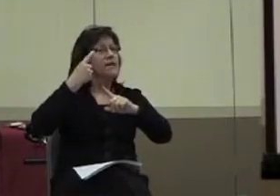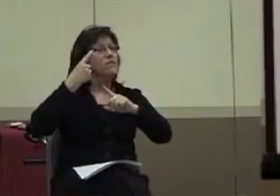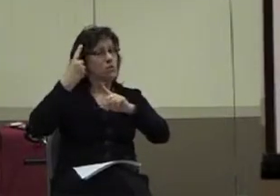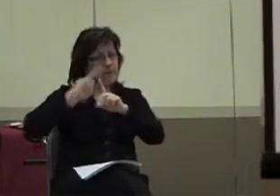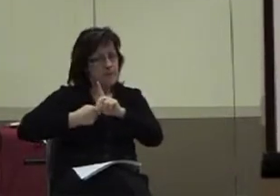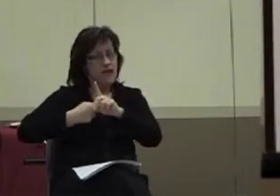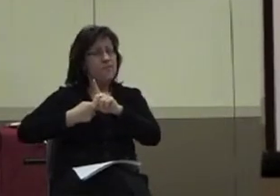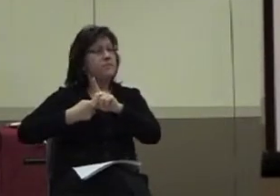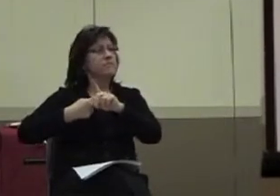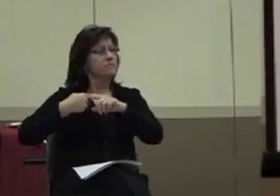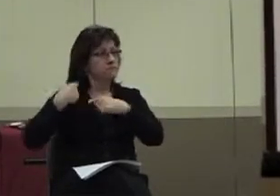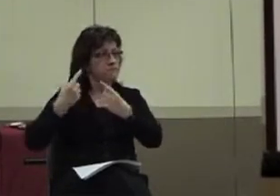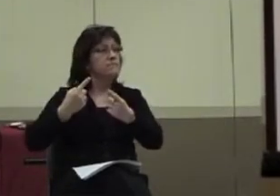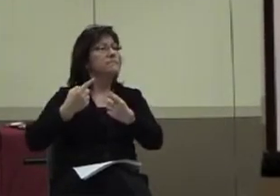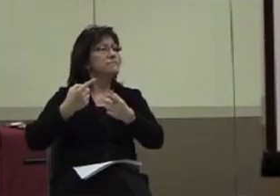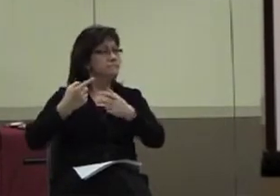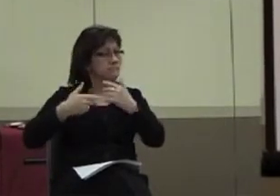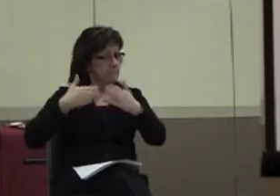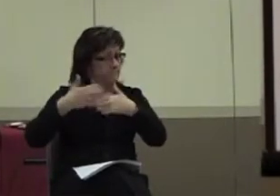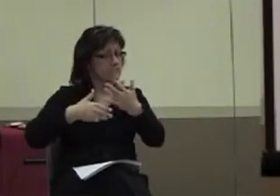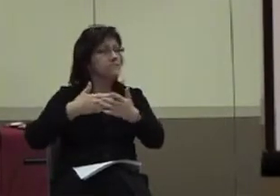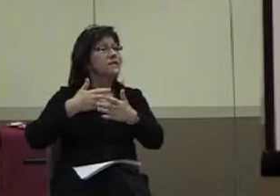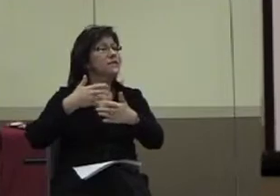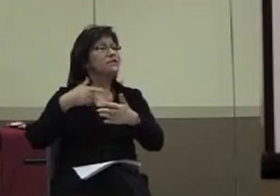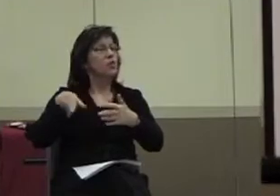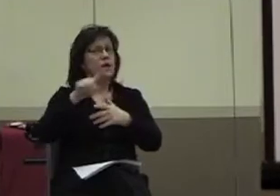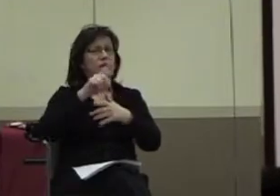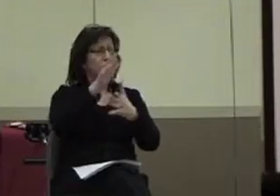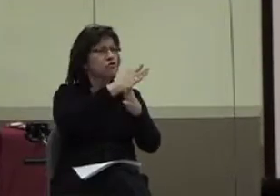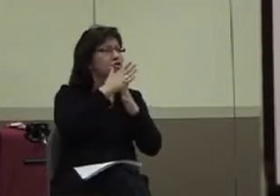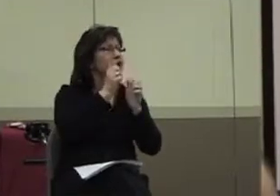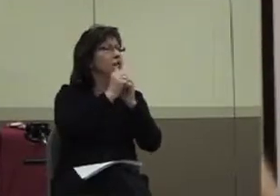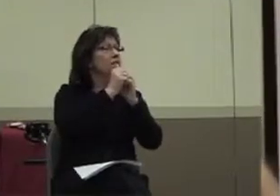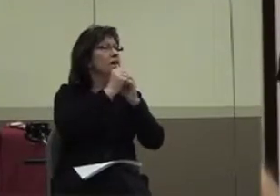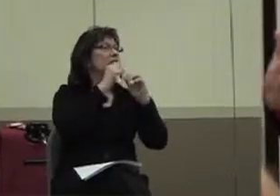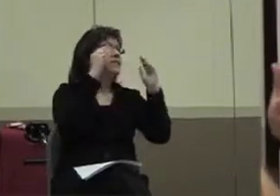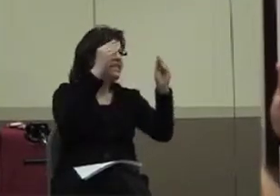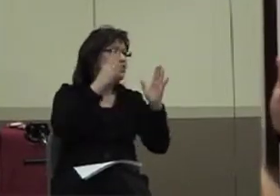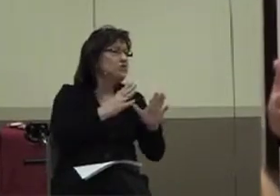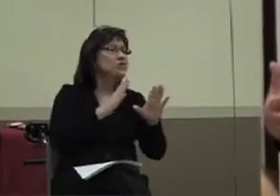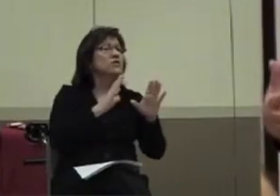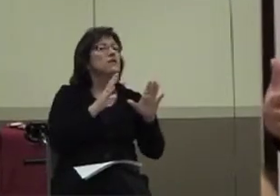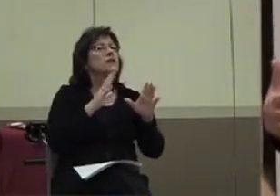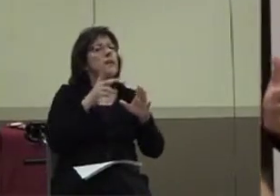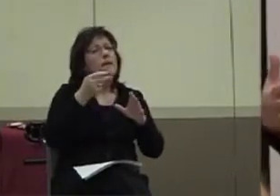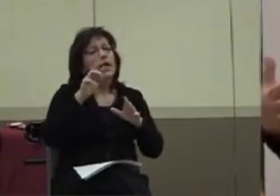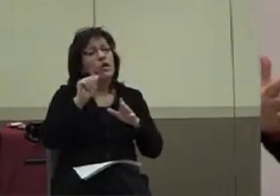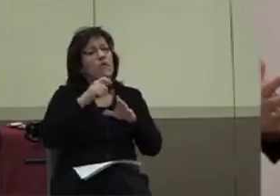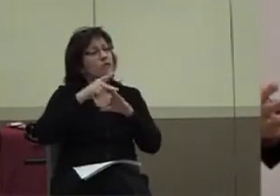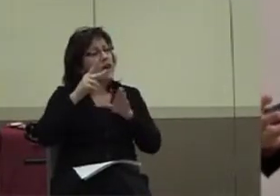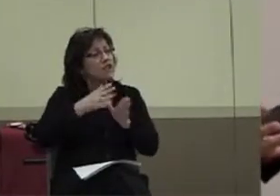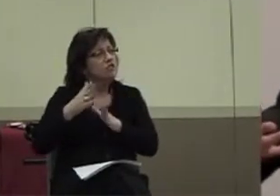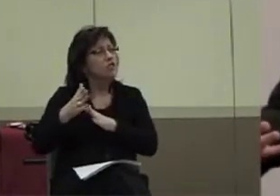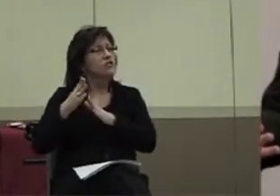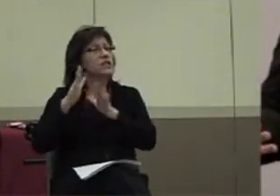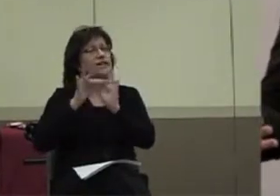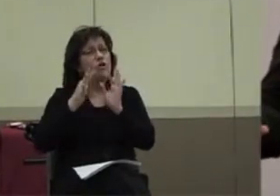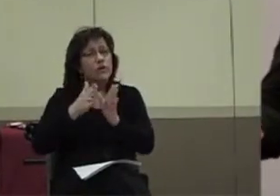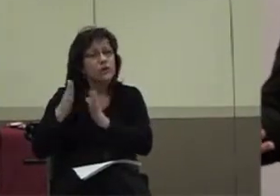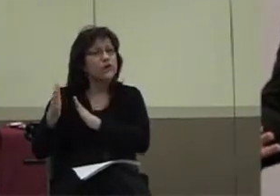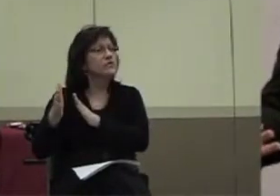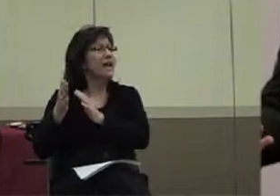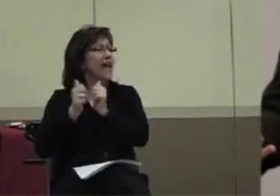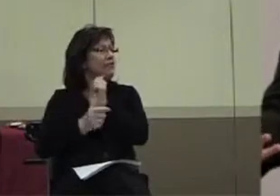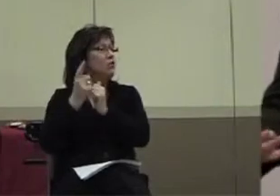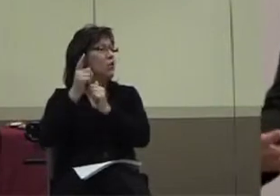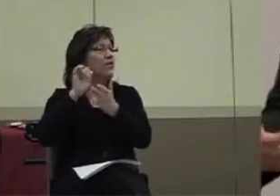and share that with the classroom teachers and the paraprofessionals and the interpreters. Everybody who's working with kids, share it with parents. Because